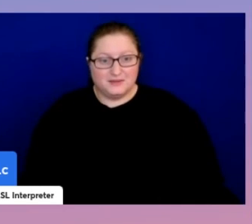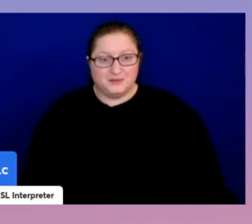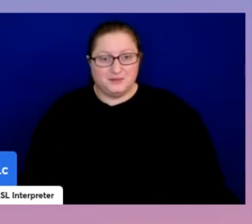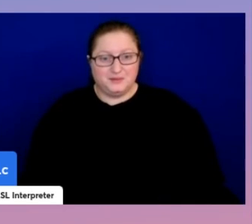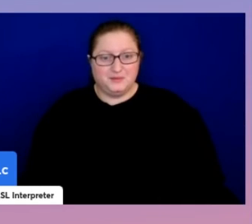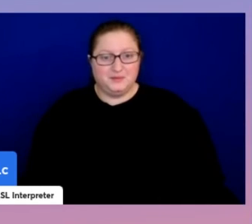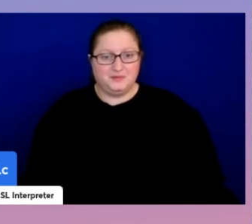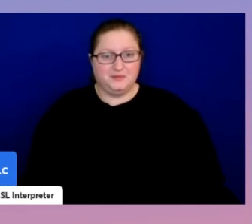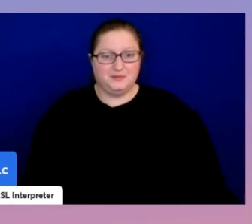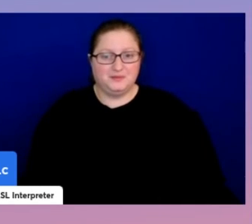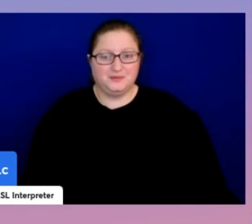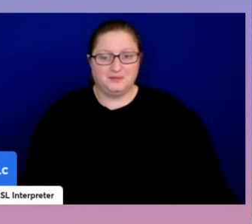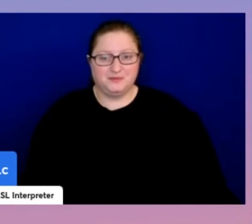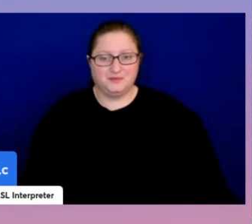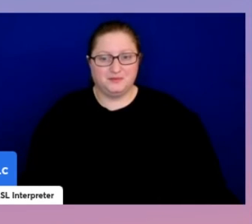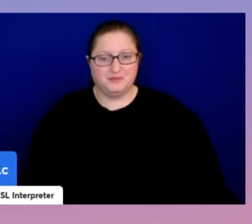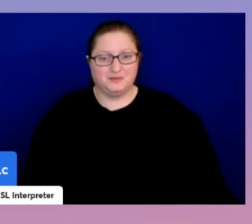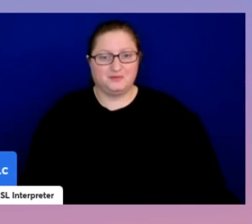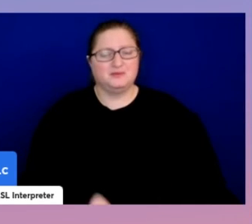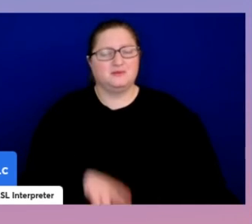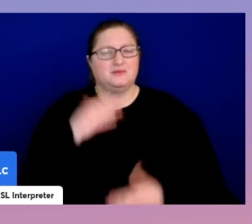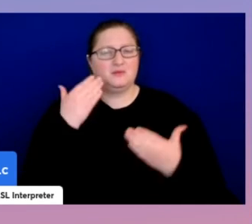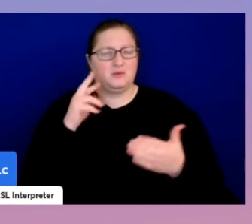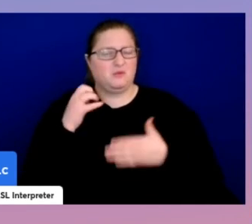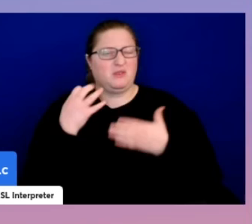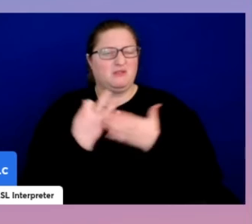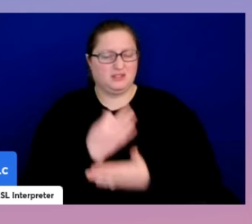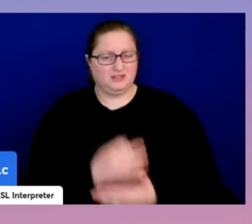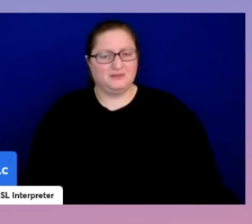So let's see. Let's refresh here.